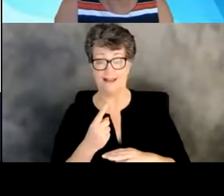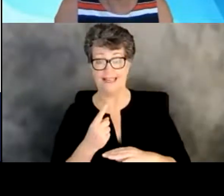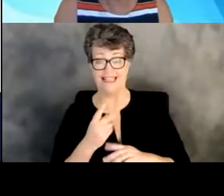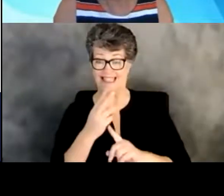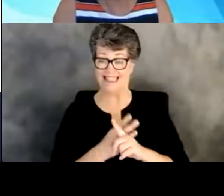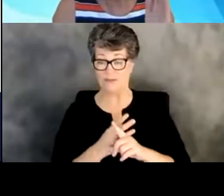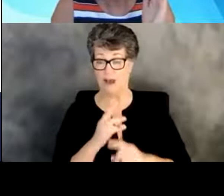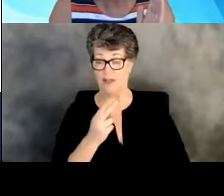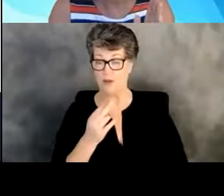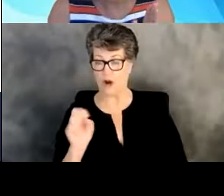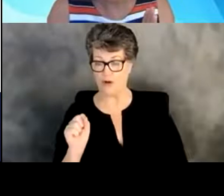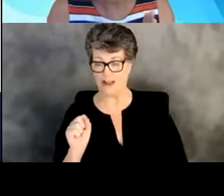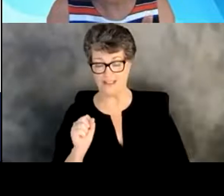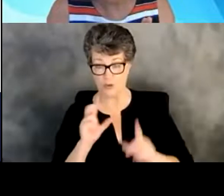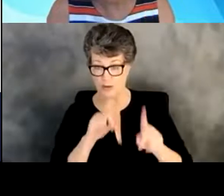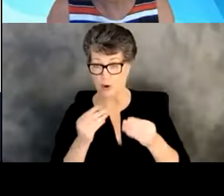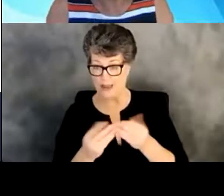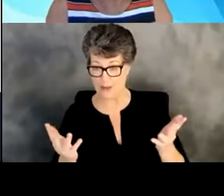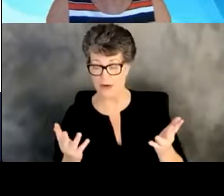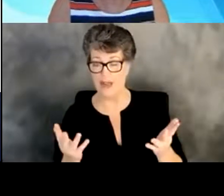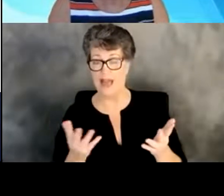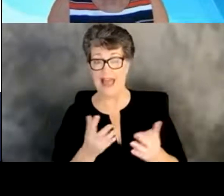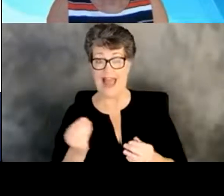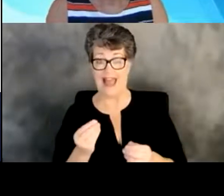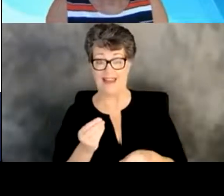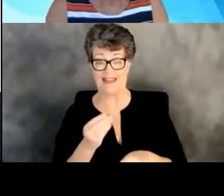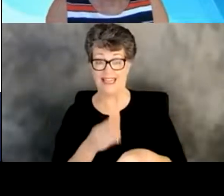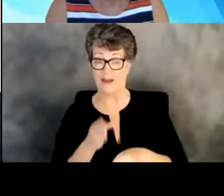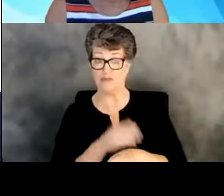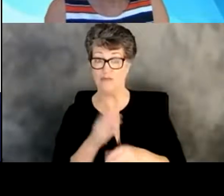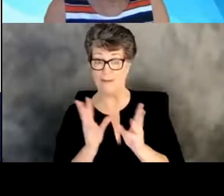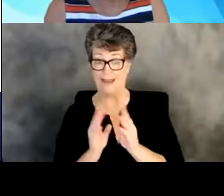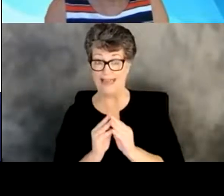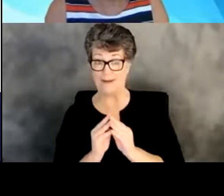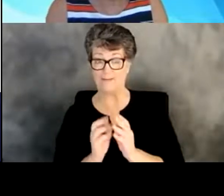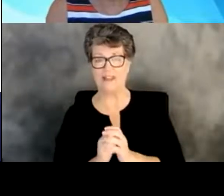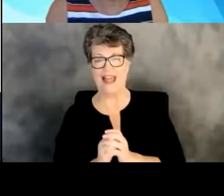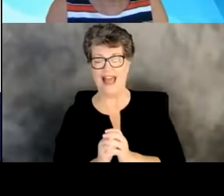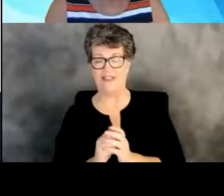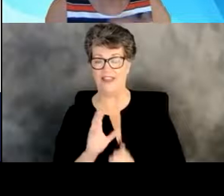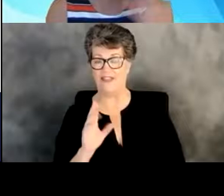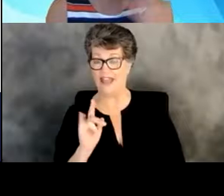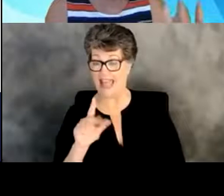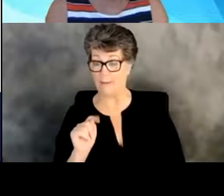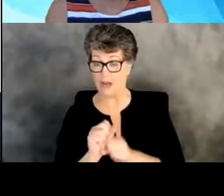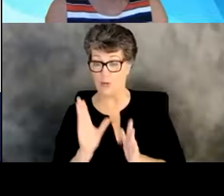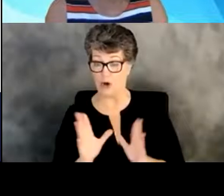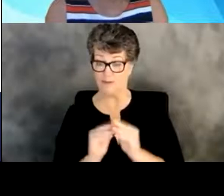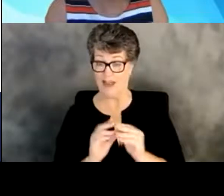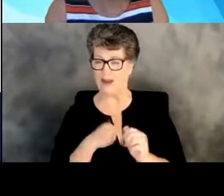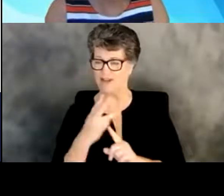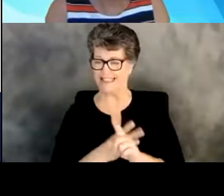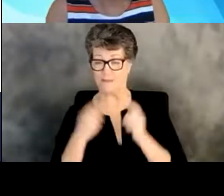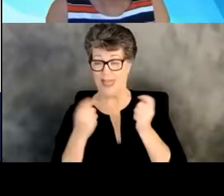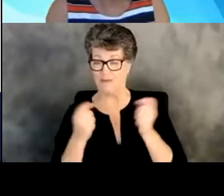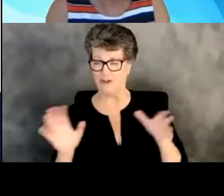progress report came out and this group is meeting. And that 2 weeks ago, the cabinet work group met. So we had kind of our 6-month anniversary